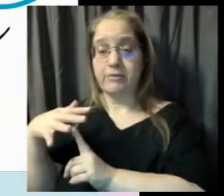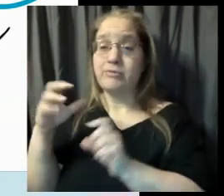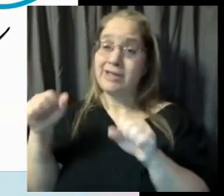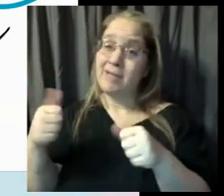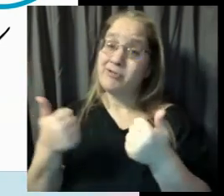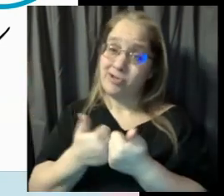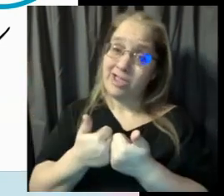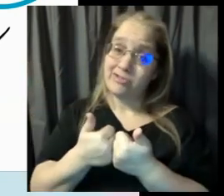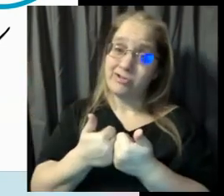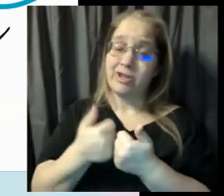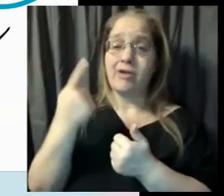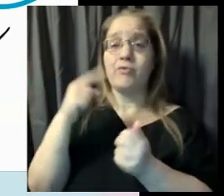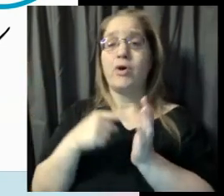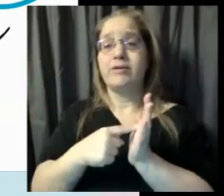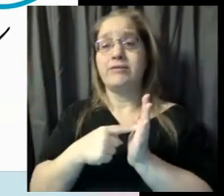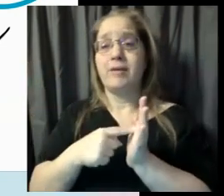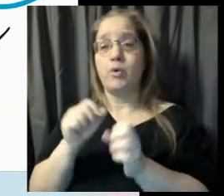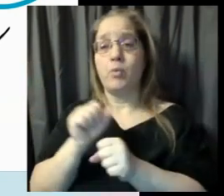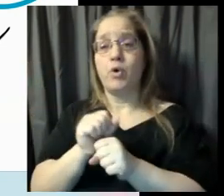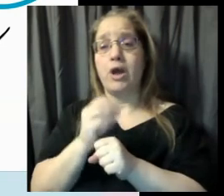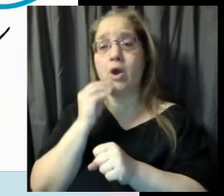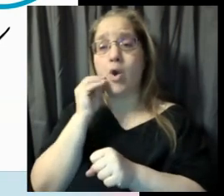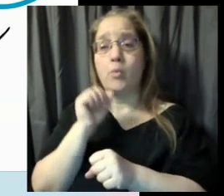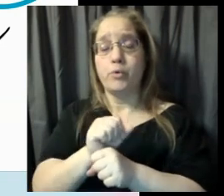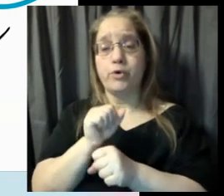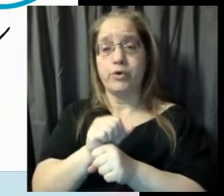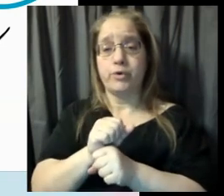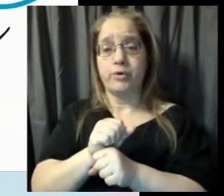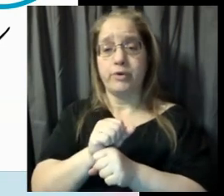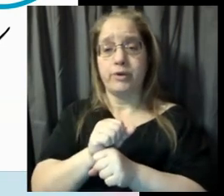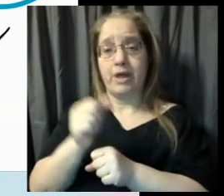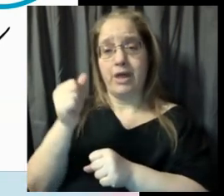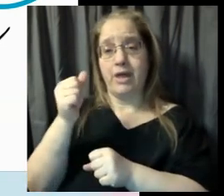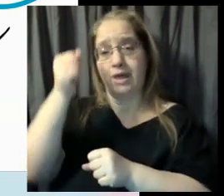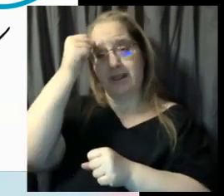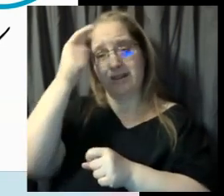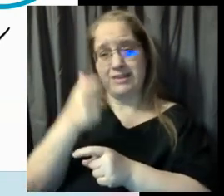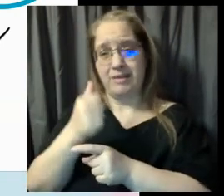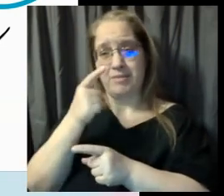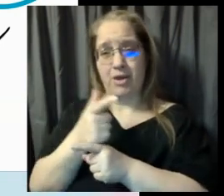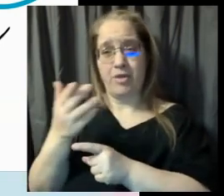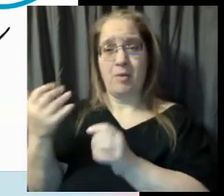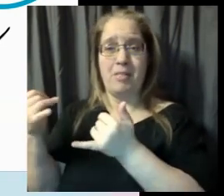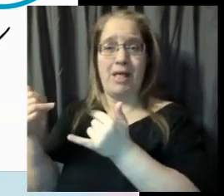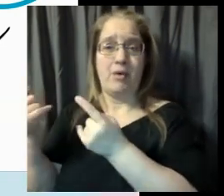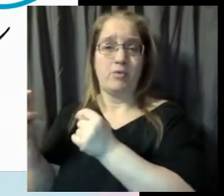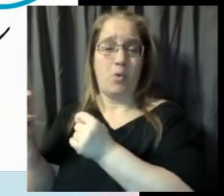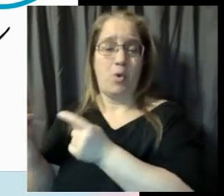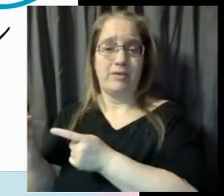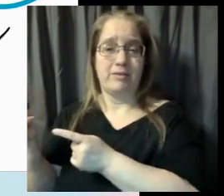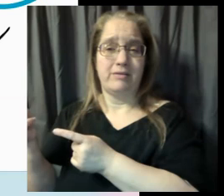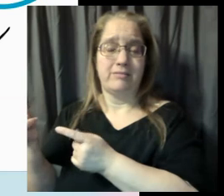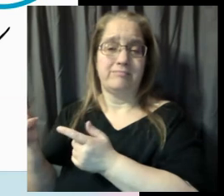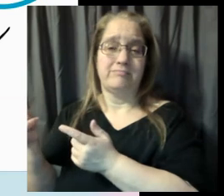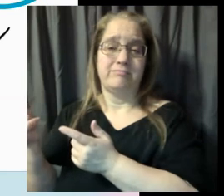challenging. For example, when working on homework and a sibling is close by playing with toys, It might